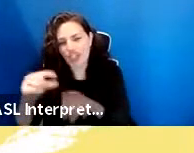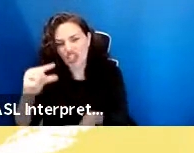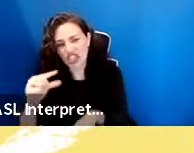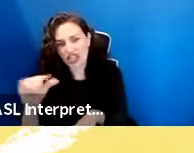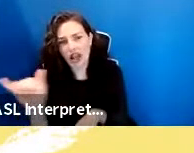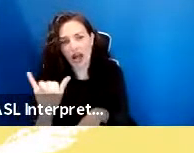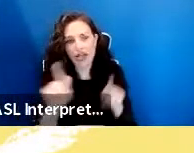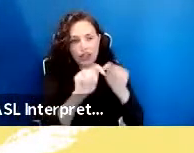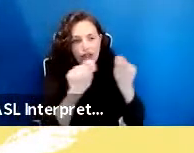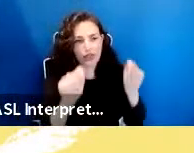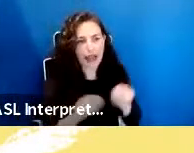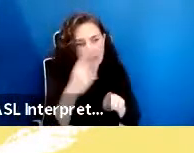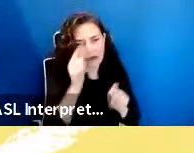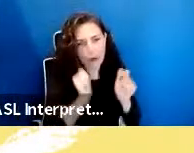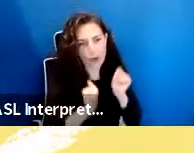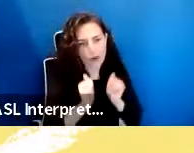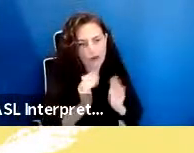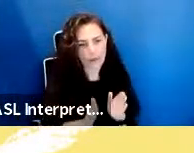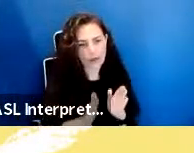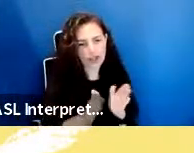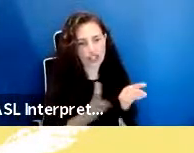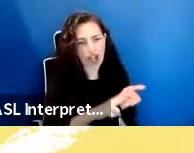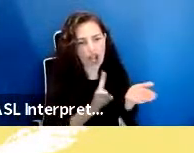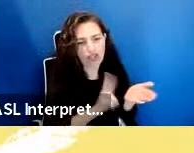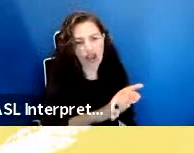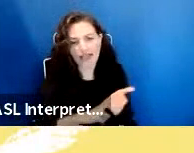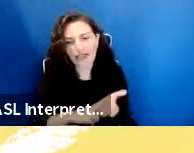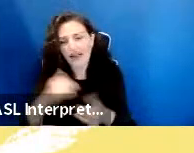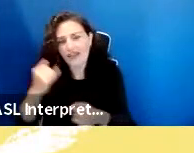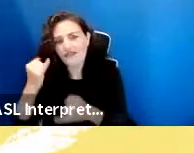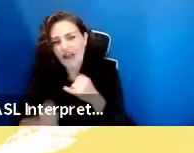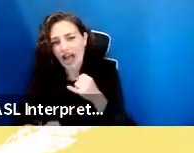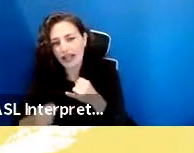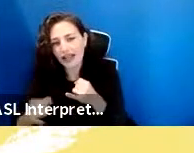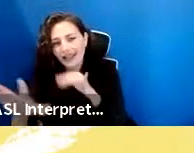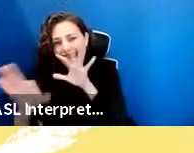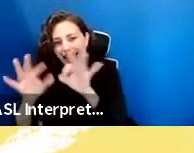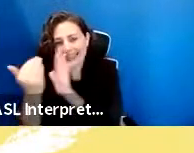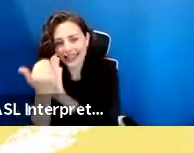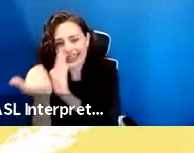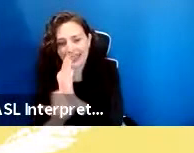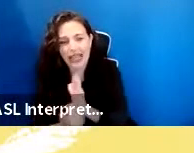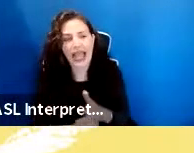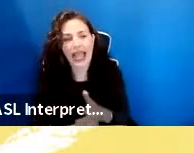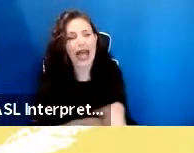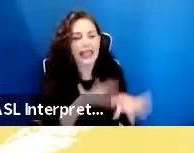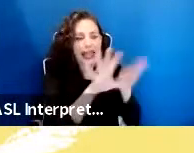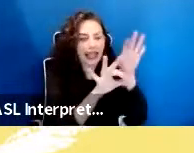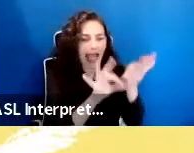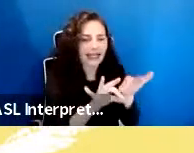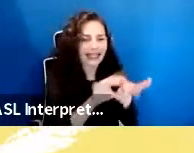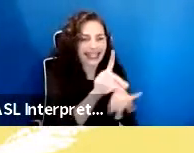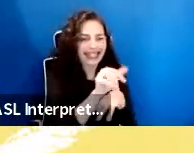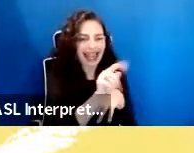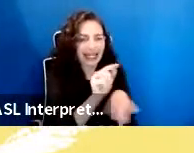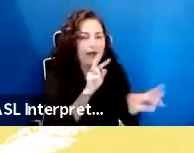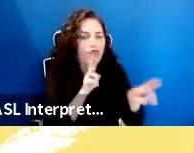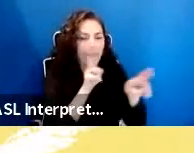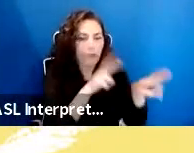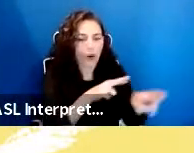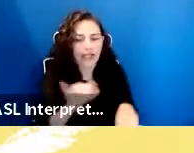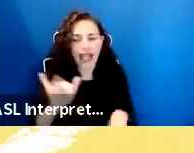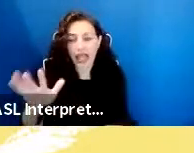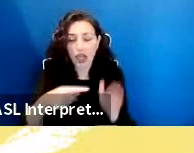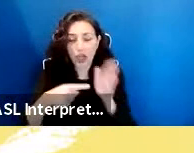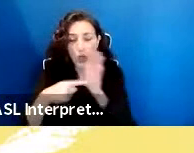performer contracts, a final cast list, and casting data reports. And your business representative will